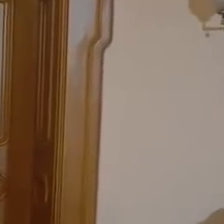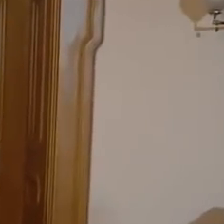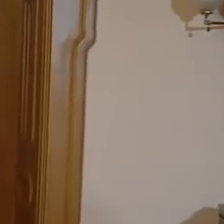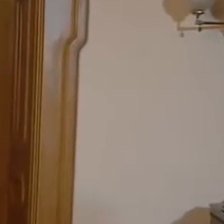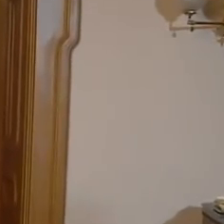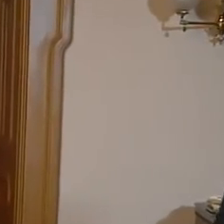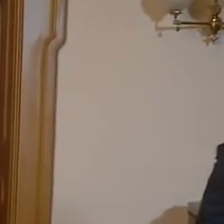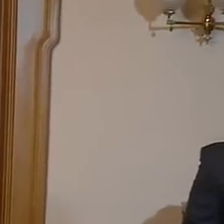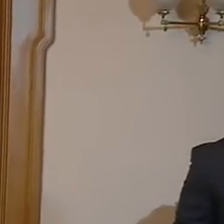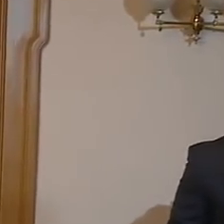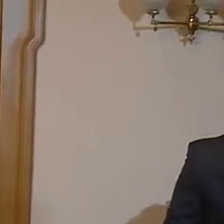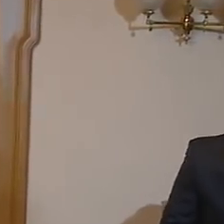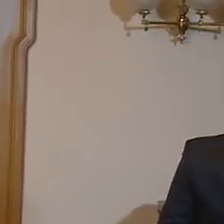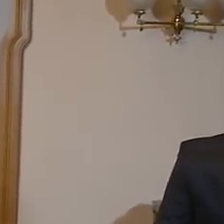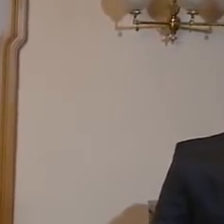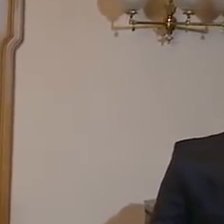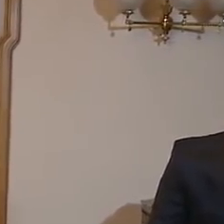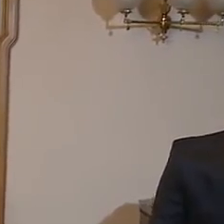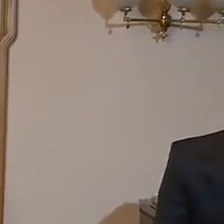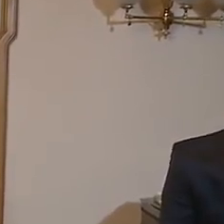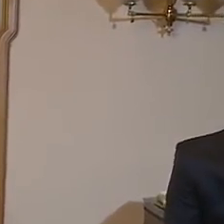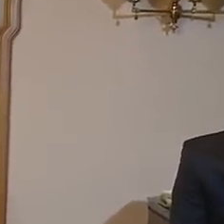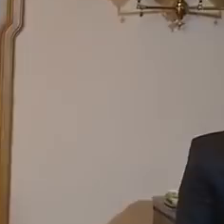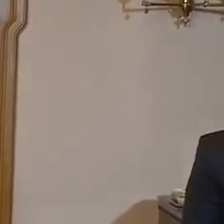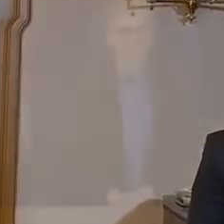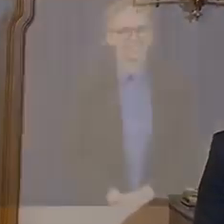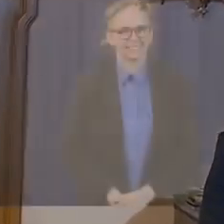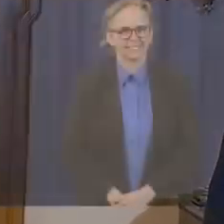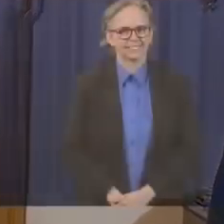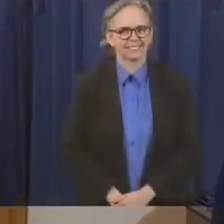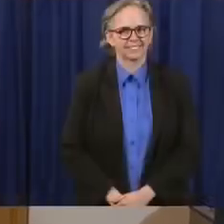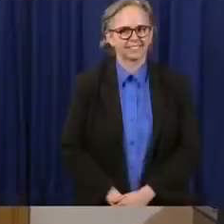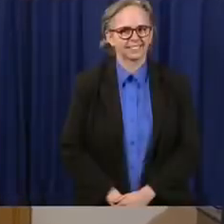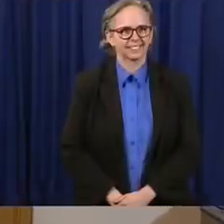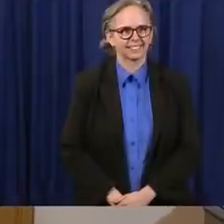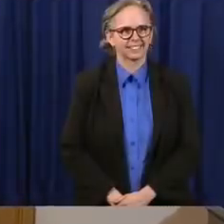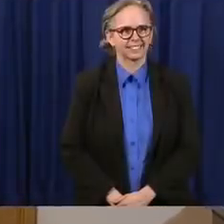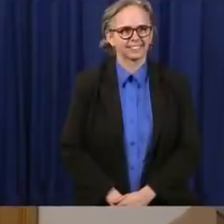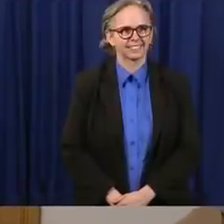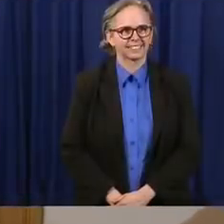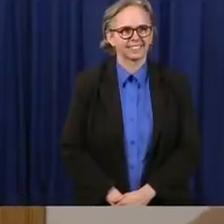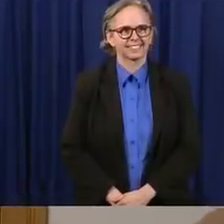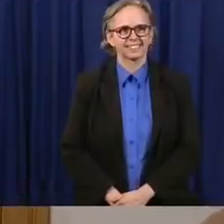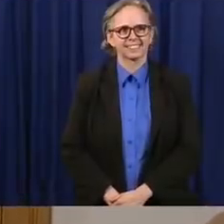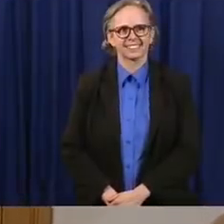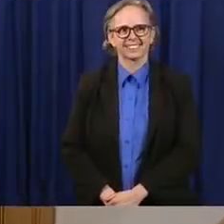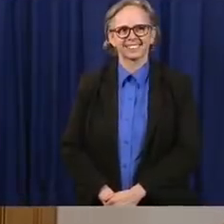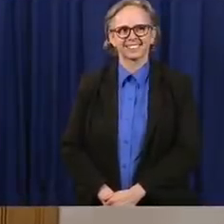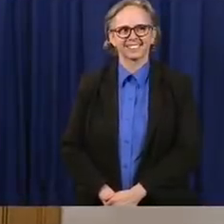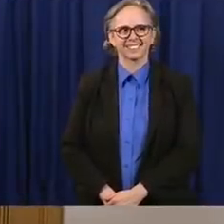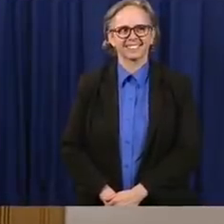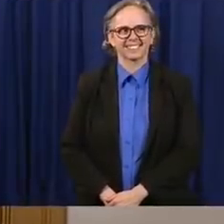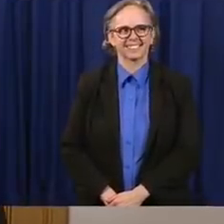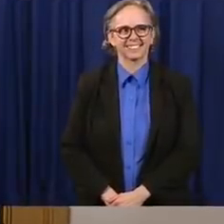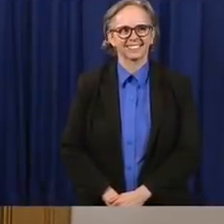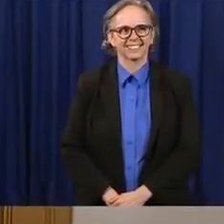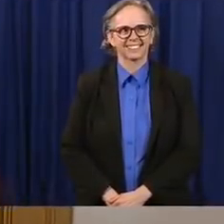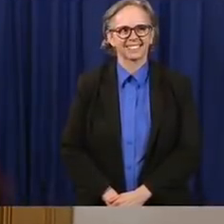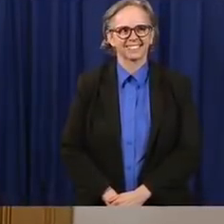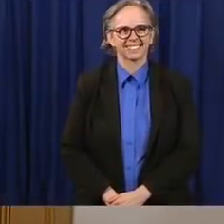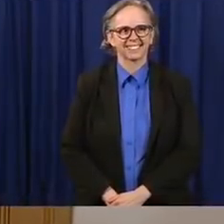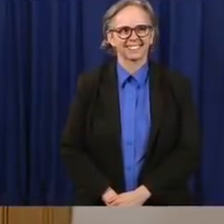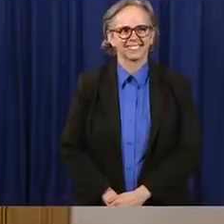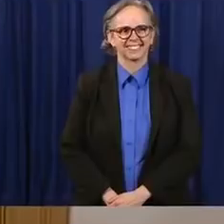Governor Mike DeWine is about to begin his daily briefing on the coronavirus in Ohio. As of today, there are 5,836